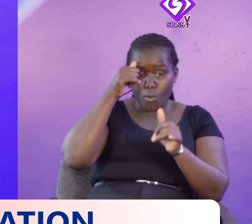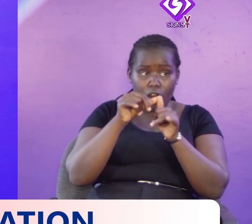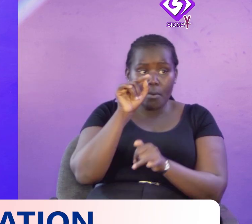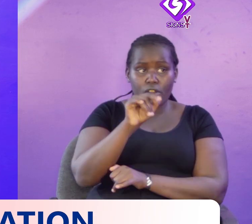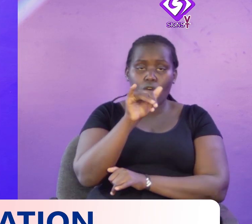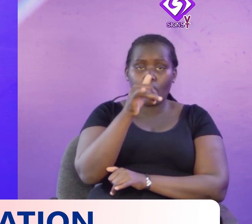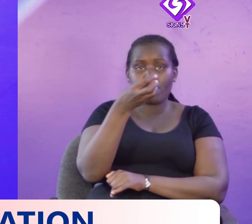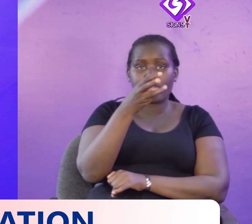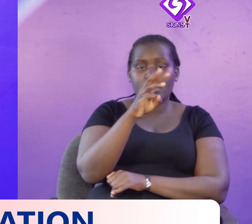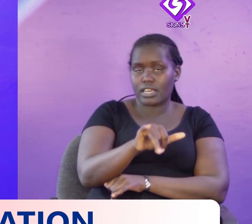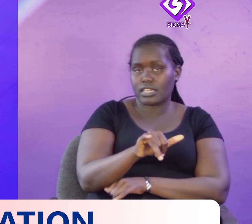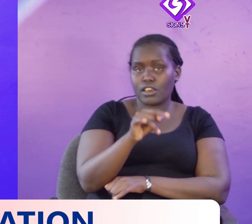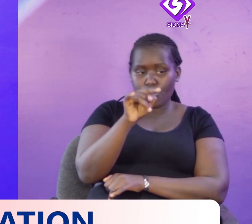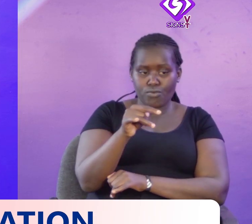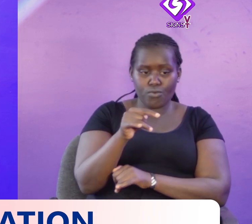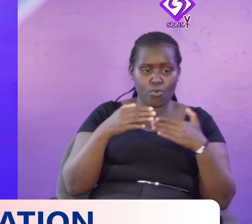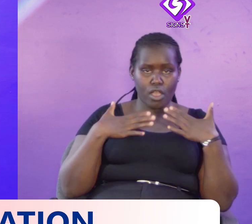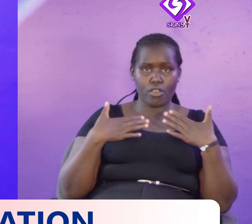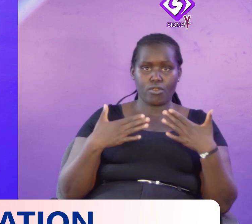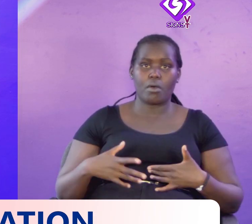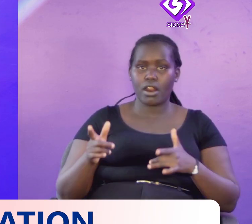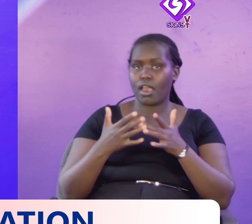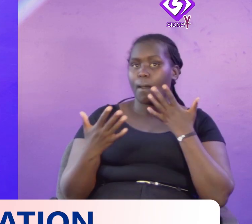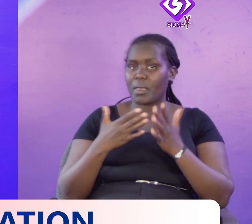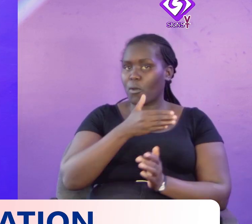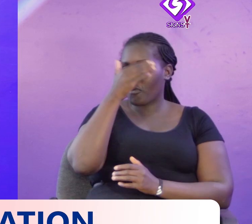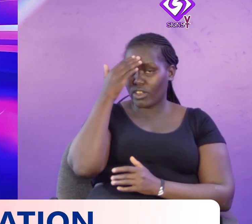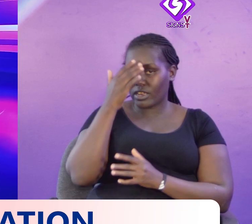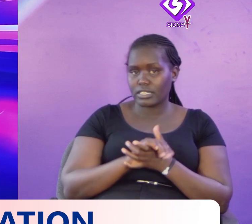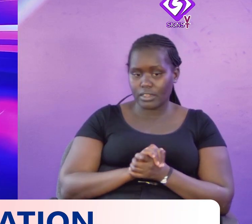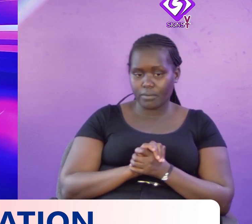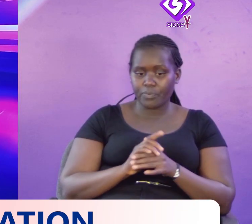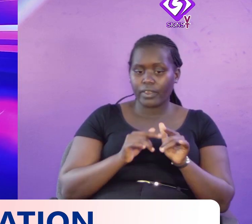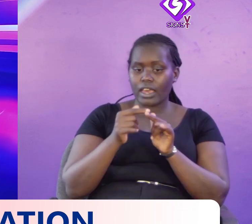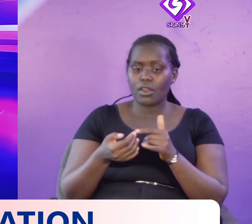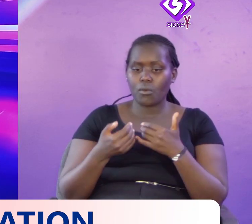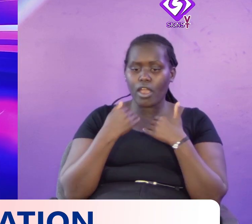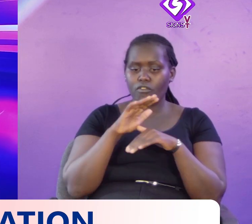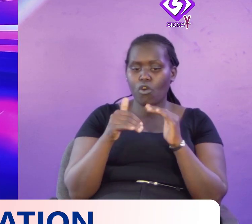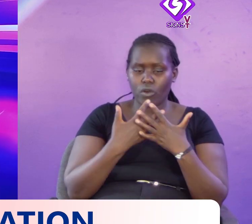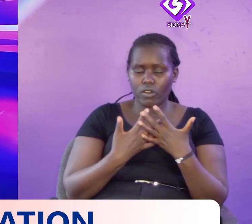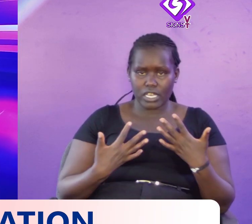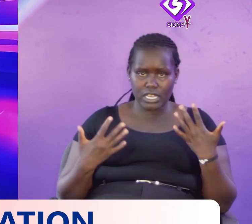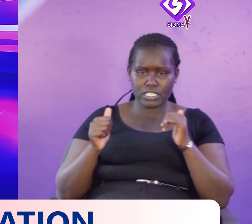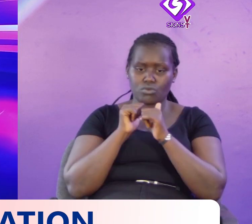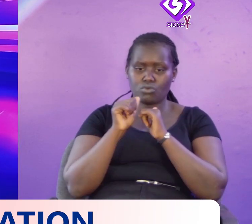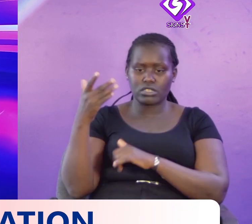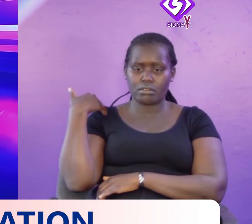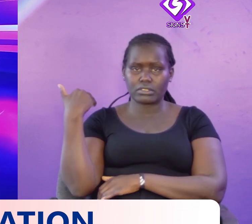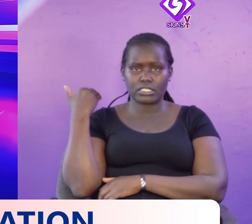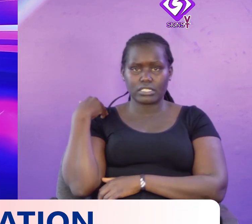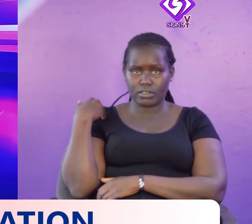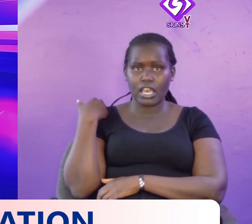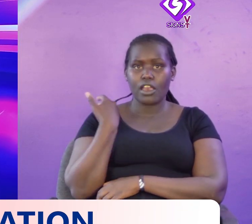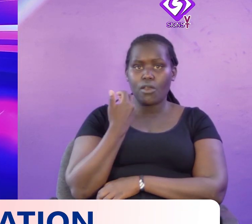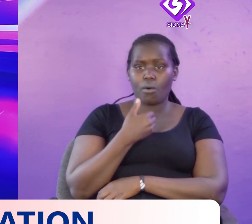you're a human being. Yes. Wenda ukasahau na wewe pia, si ndio? Yes. Then let us put all these things that are disturbing us. We